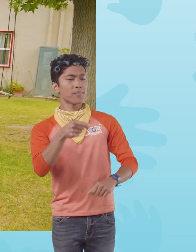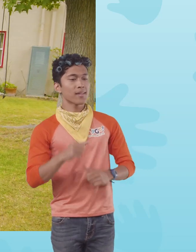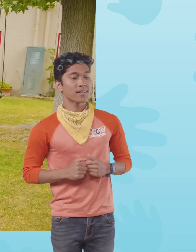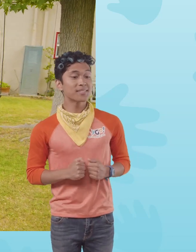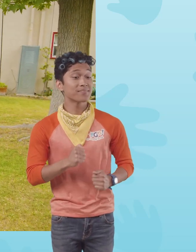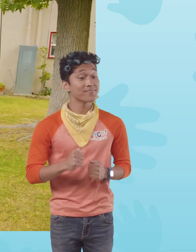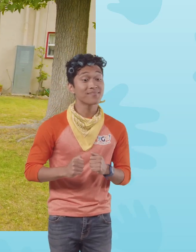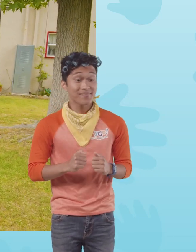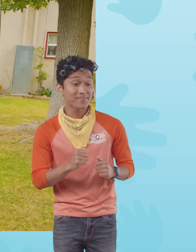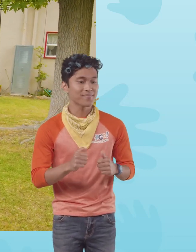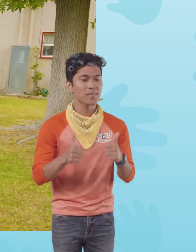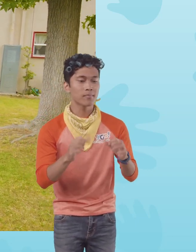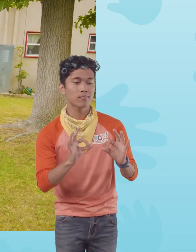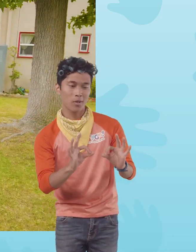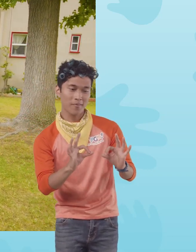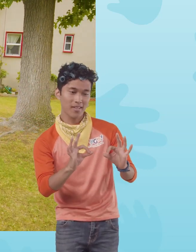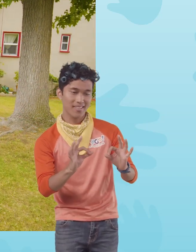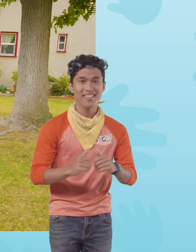here. Perfect.